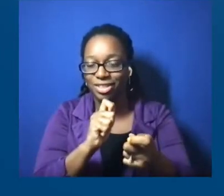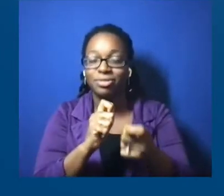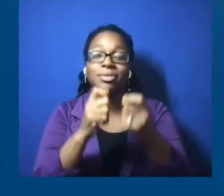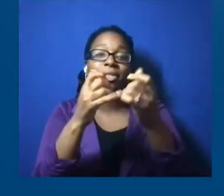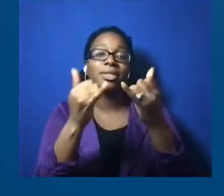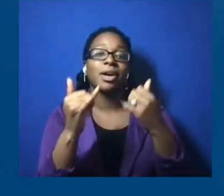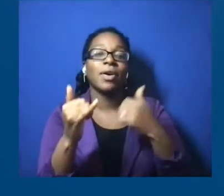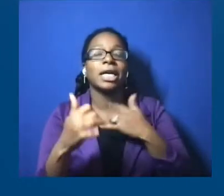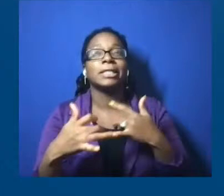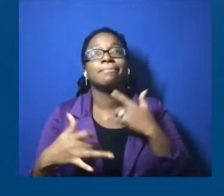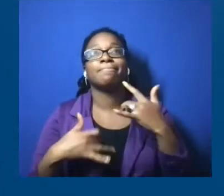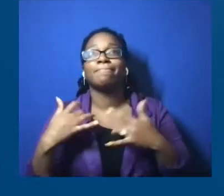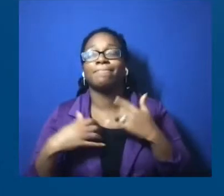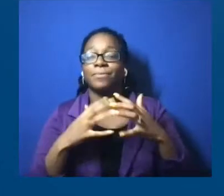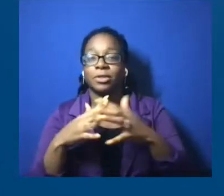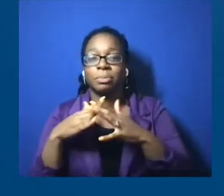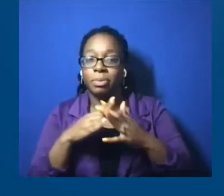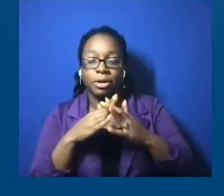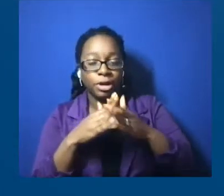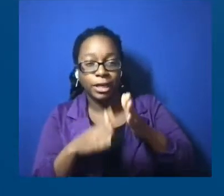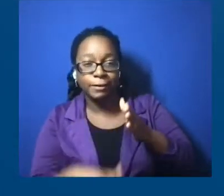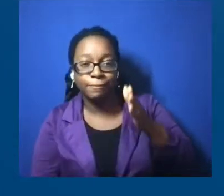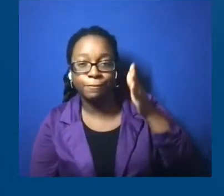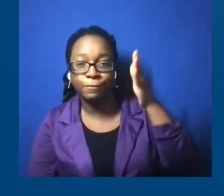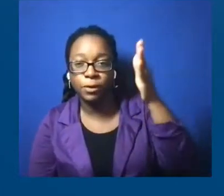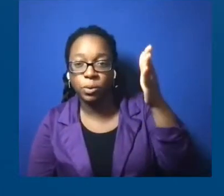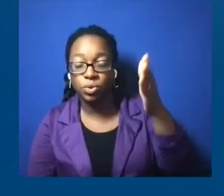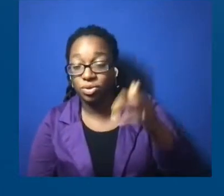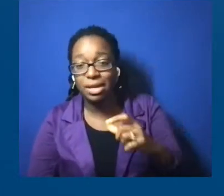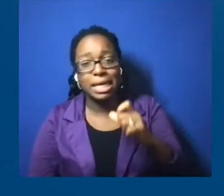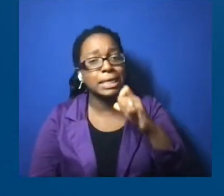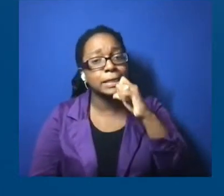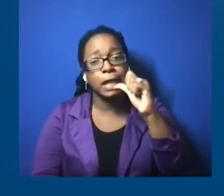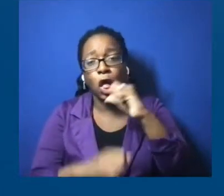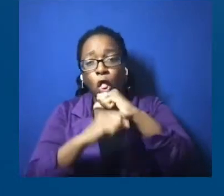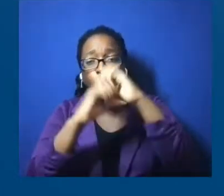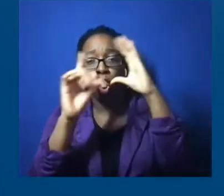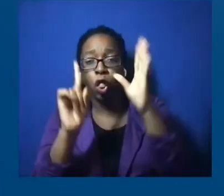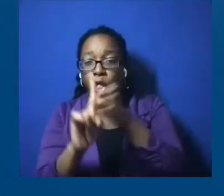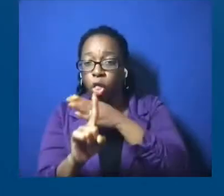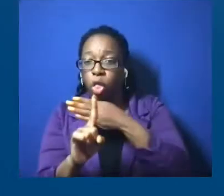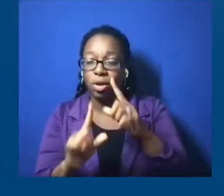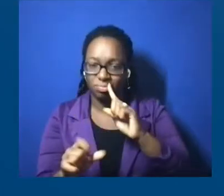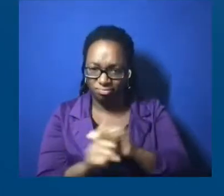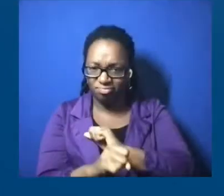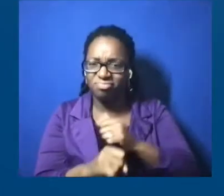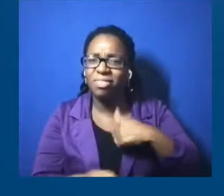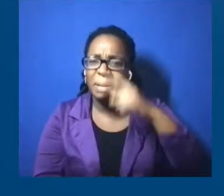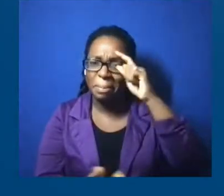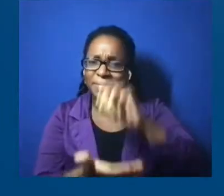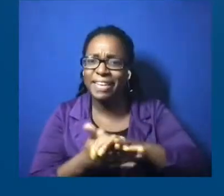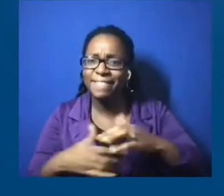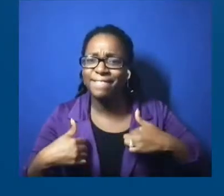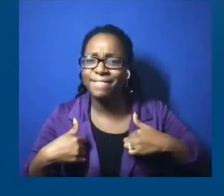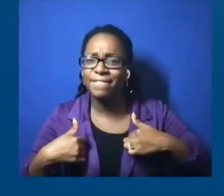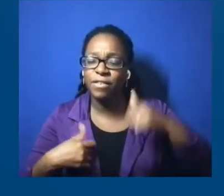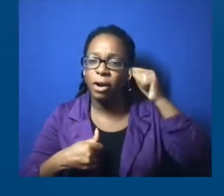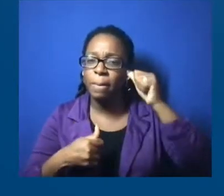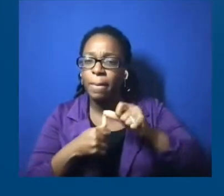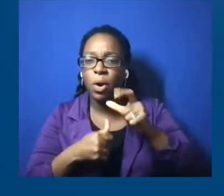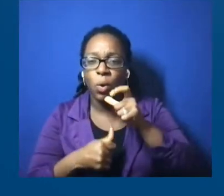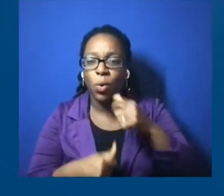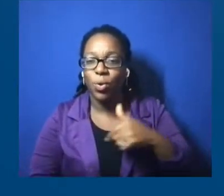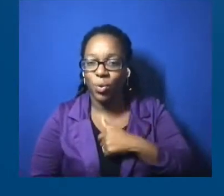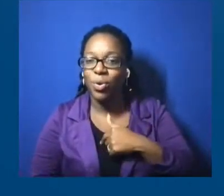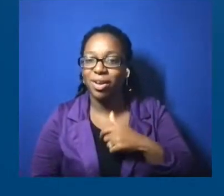America's future than I am today. And that's not hyperbole. I give you my word. I believe that. We have to remember who we are, for God's sake. We